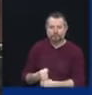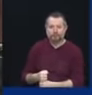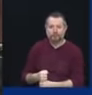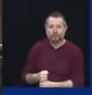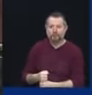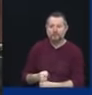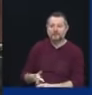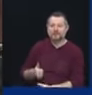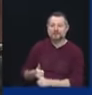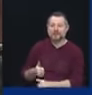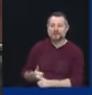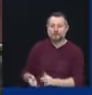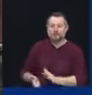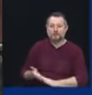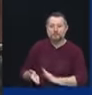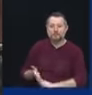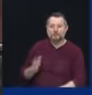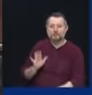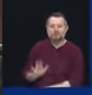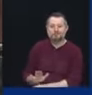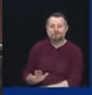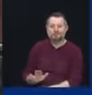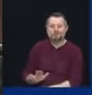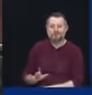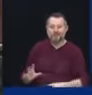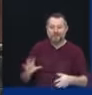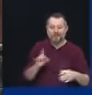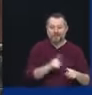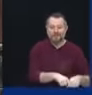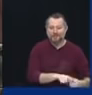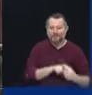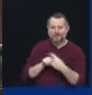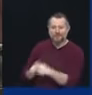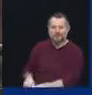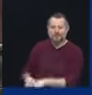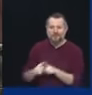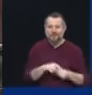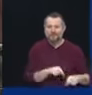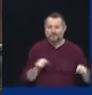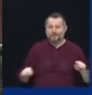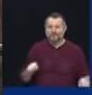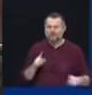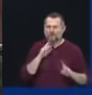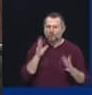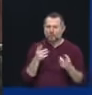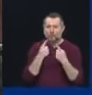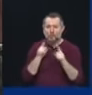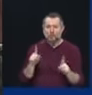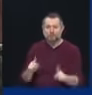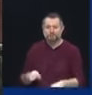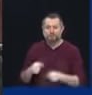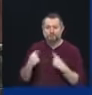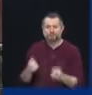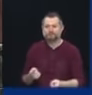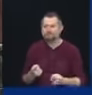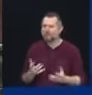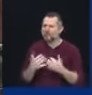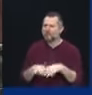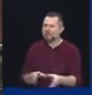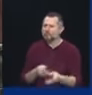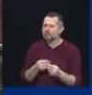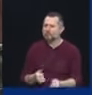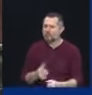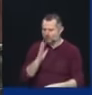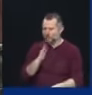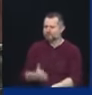self-sustaining cycle. So it's working very well, and it's going to work even better.